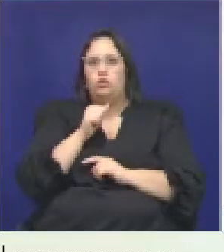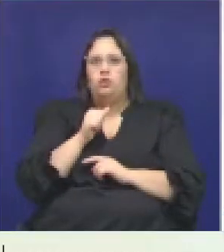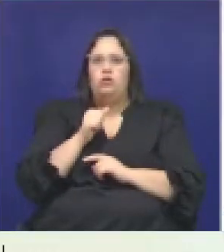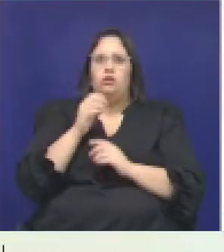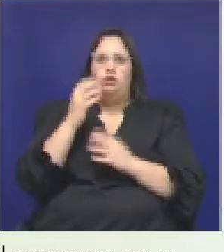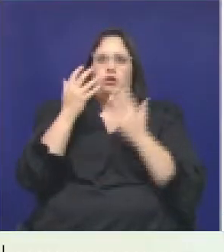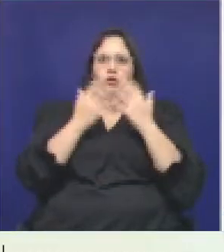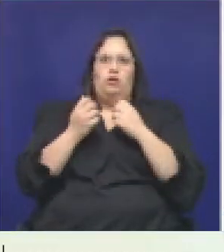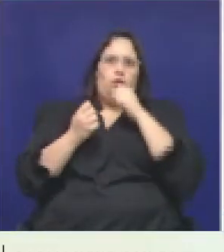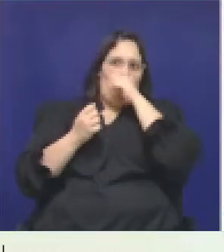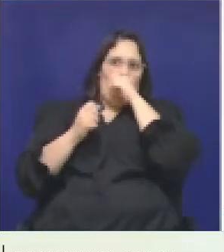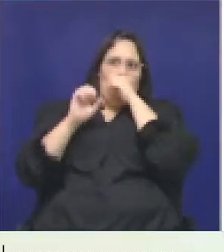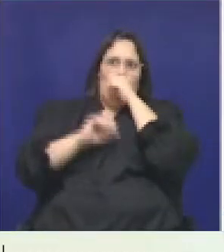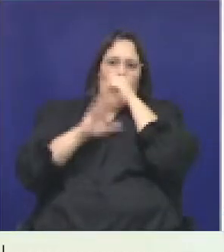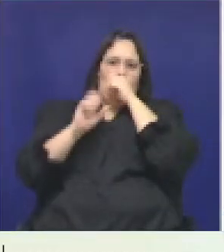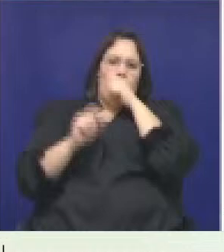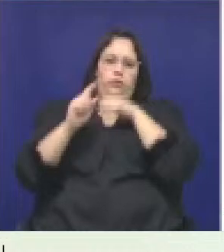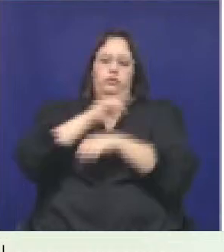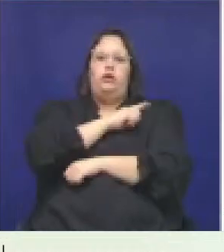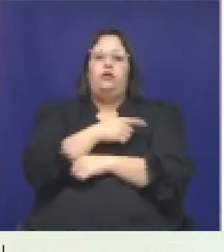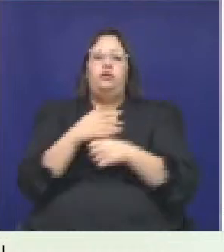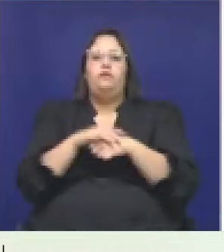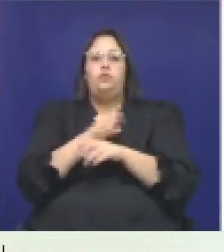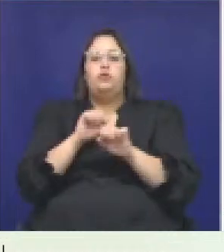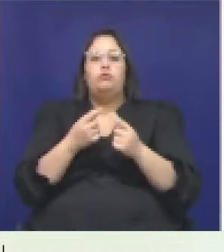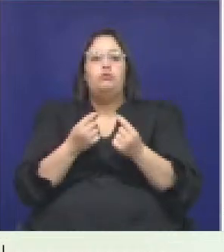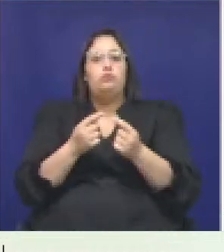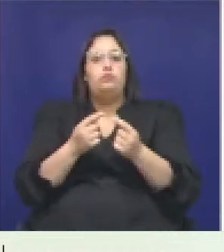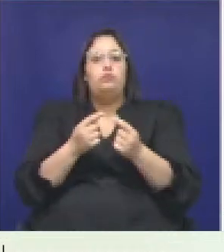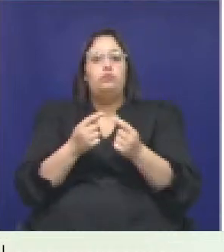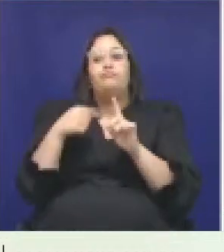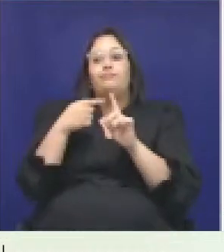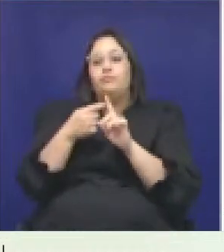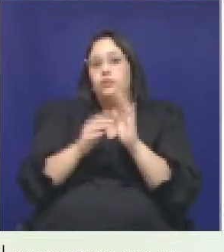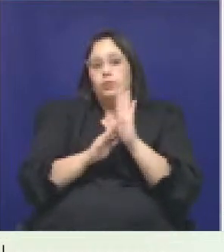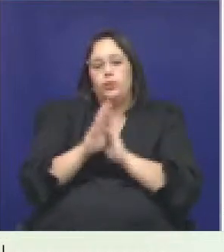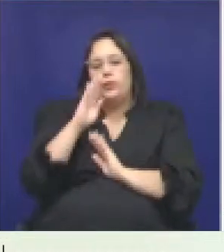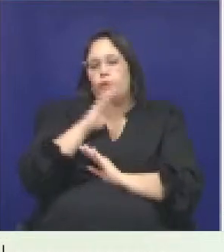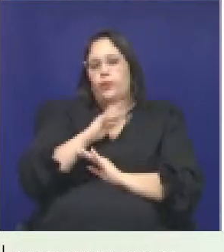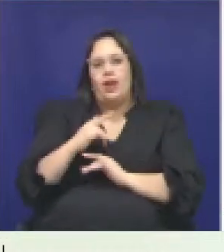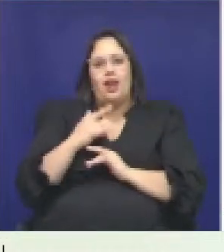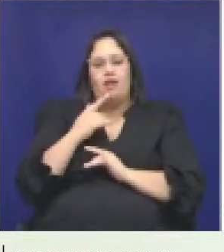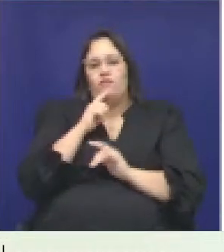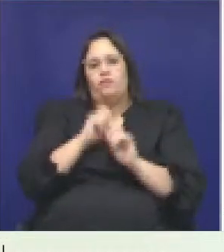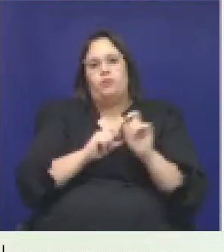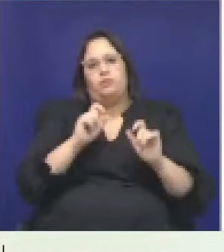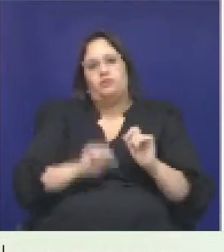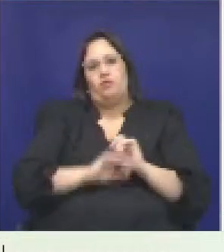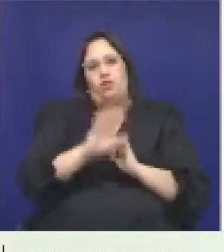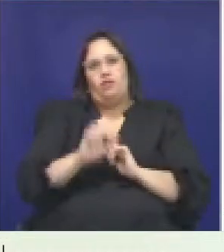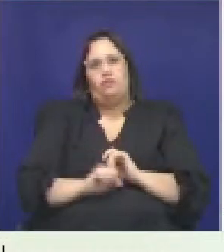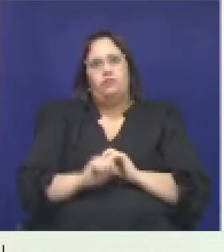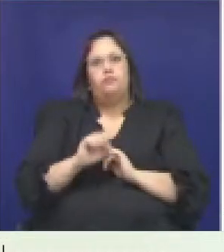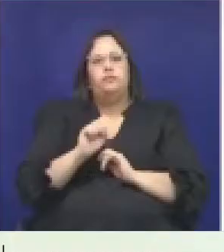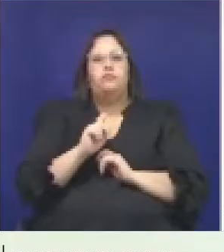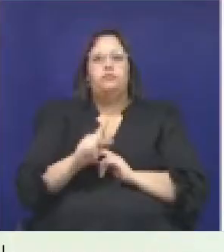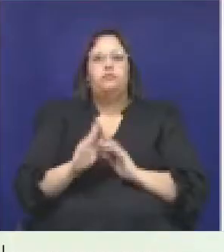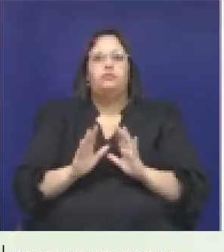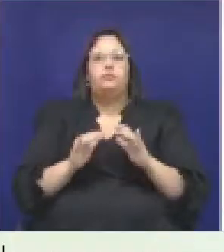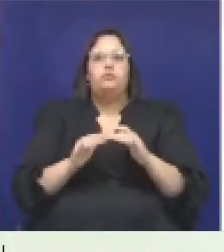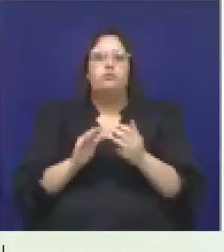Stats SA to fulfill its mandate and will ultimately not improve the lives of South Africans. Kwaza Mkondo, Kwaza.